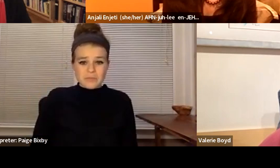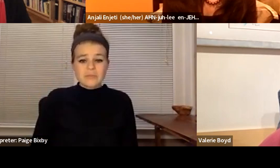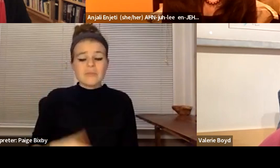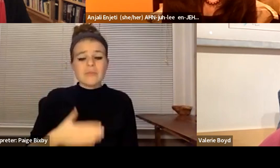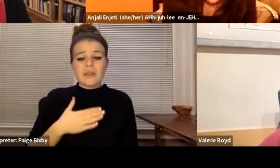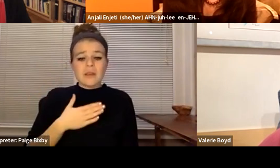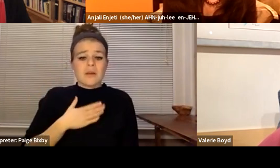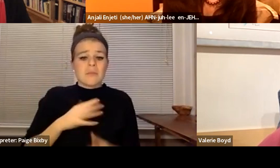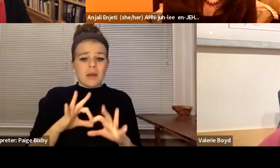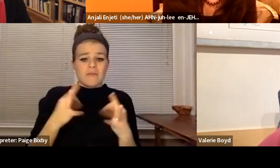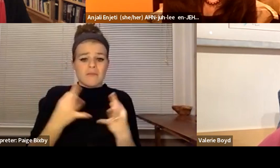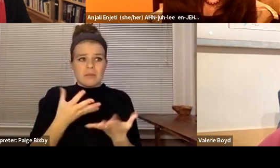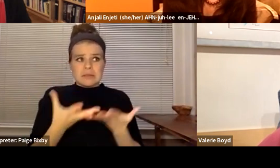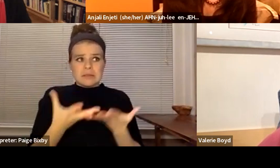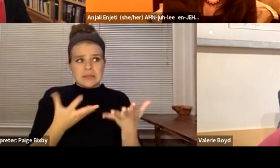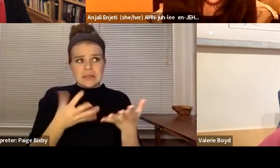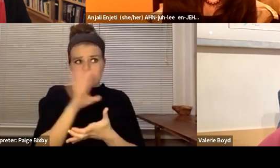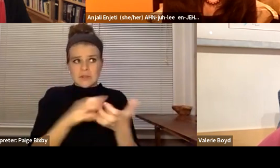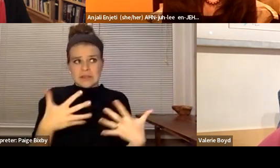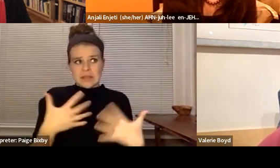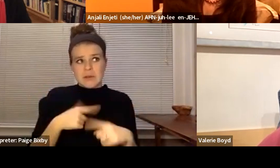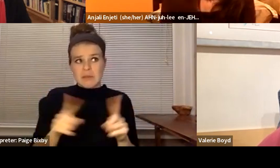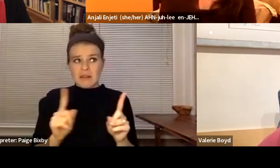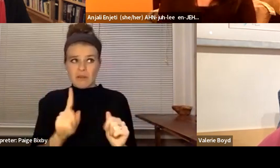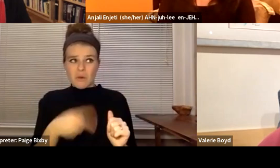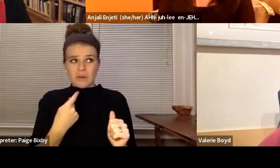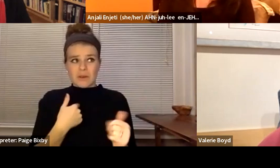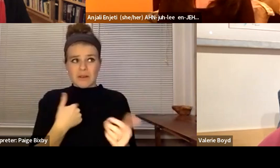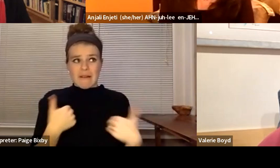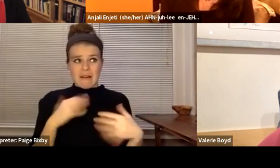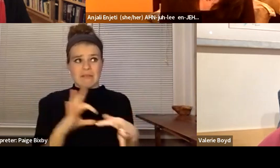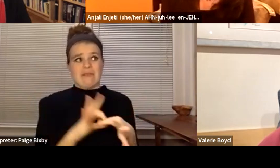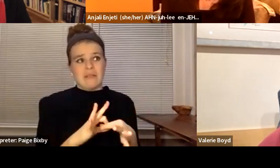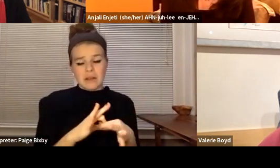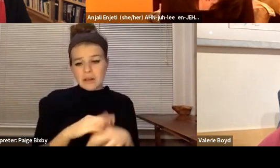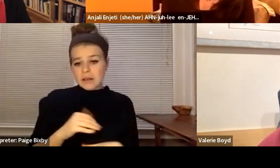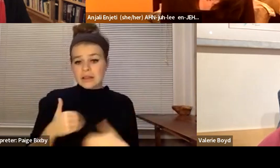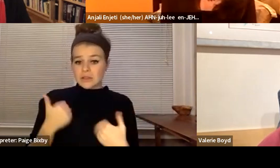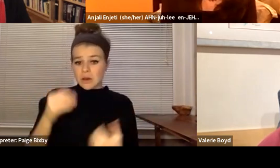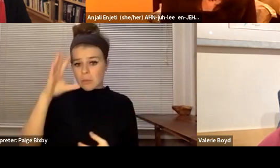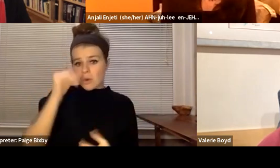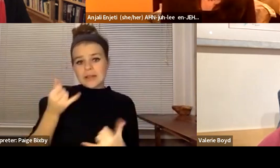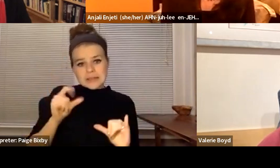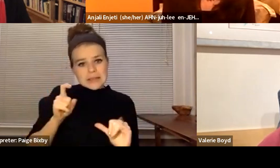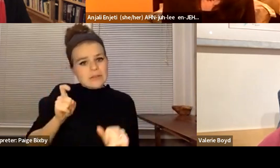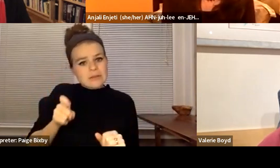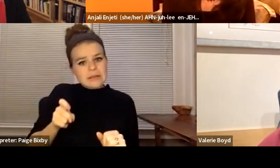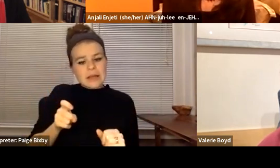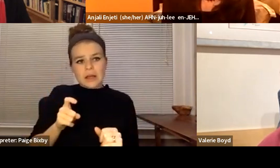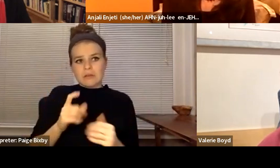confused and scared me, but they were all I had in the world, and as a little boy, I still needed assurance that I had a place among